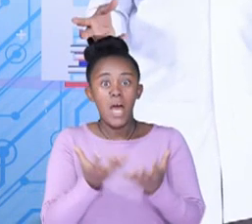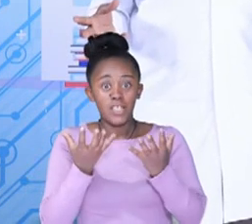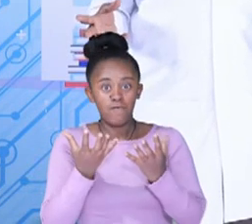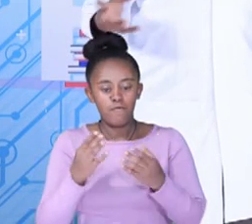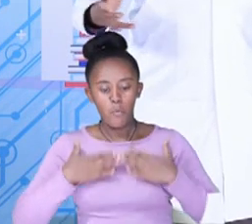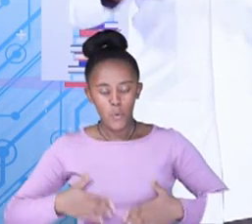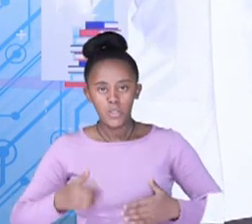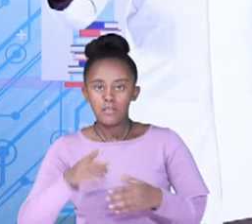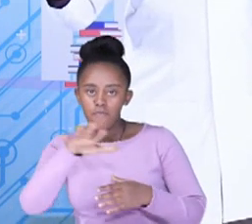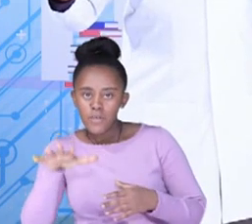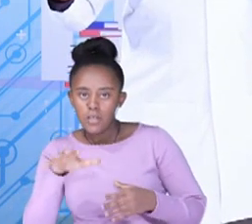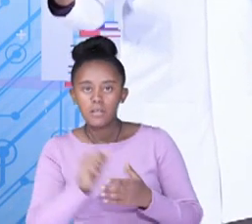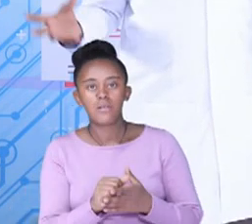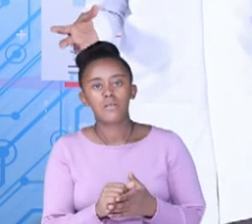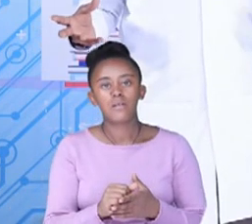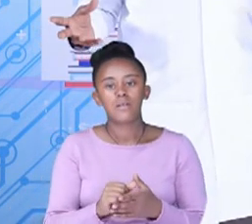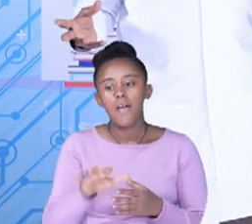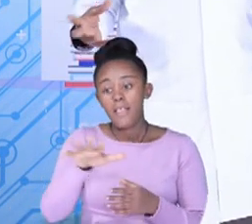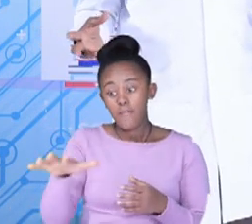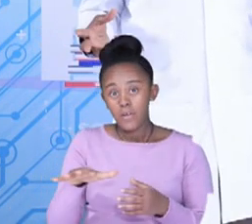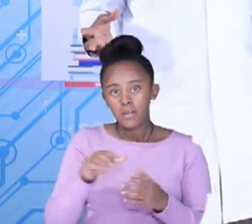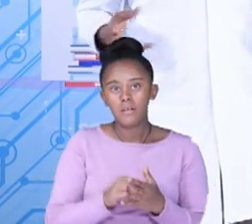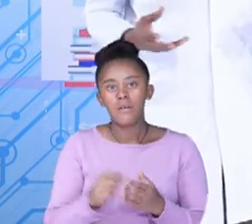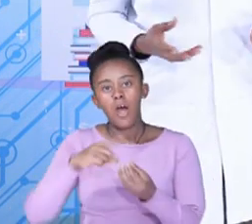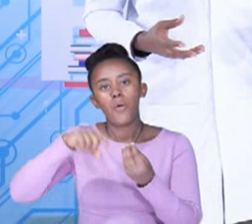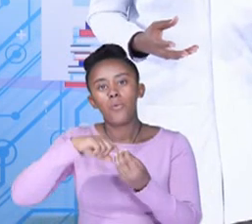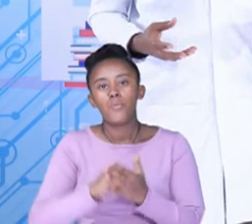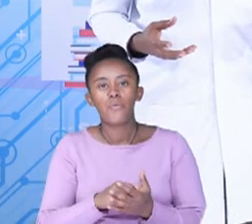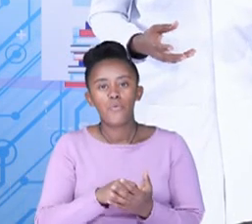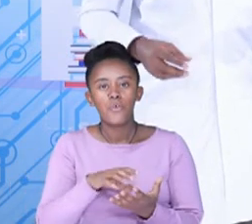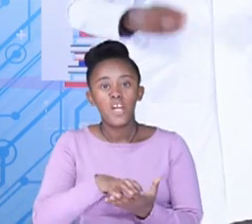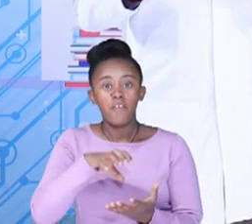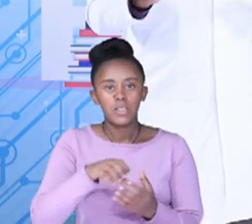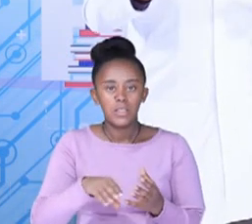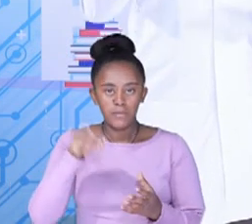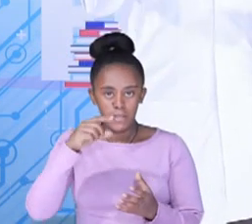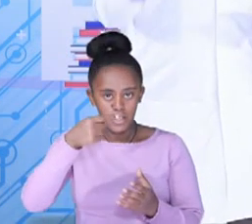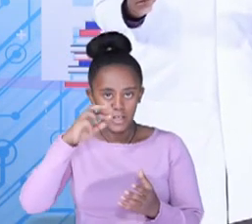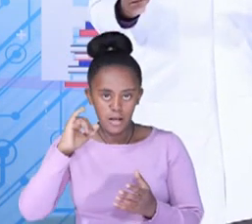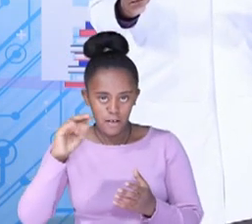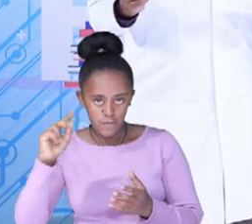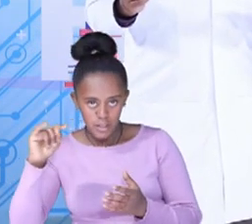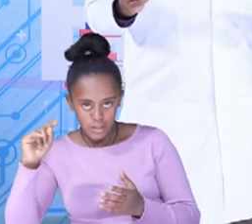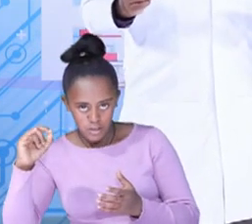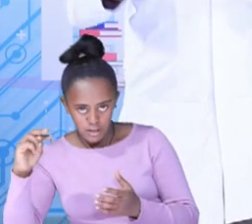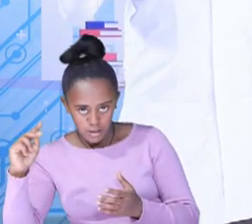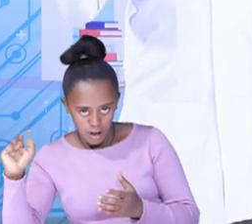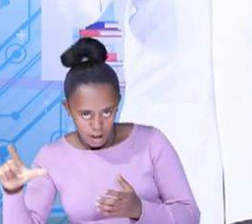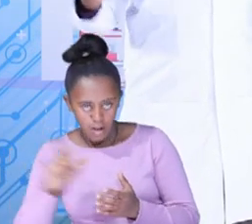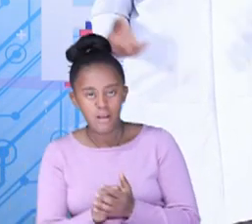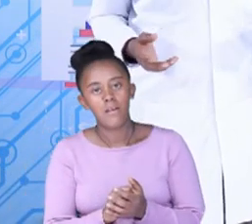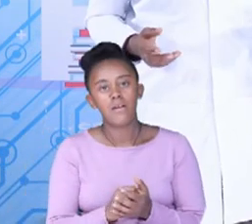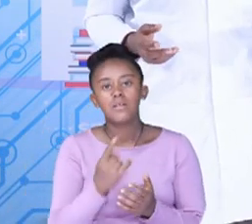is a field. Around a massive body, the field around it is known as gravitational field. Around a charged body,